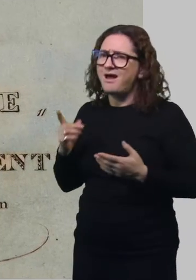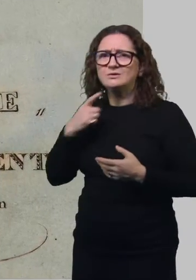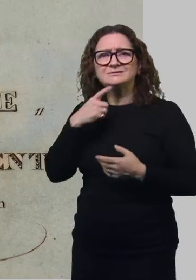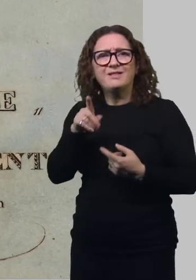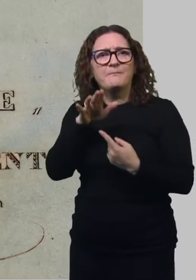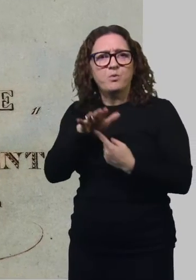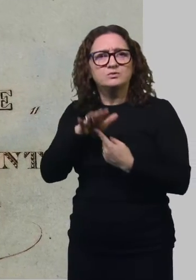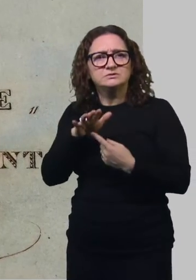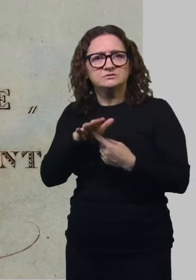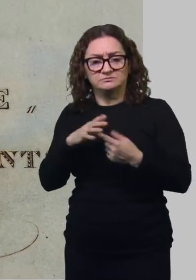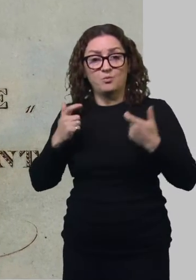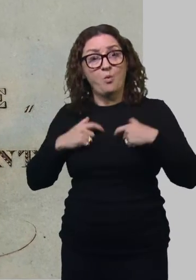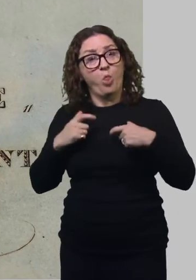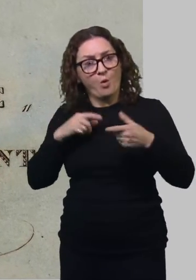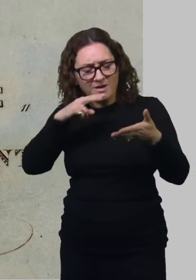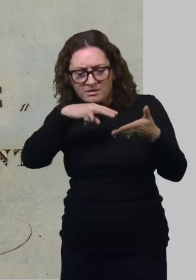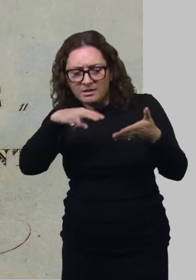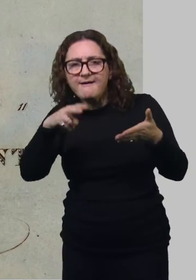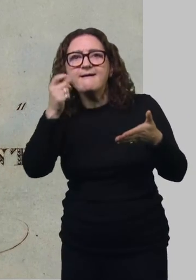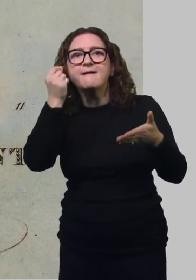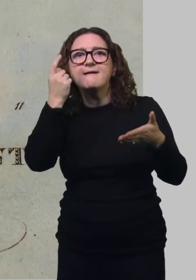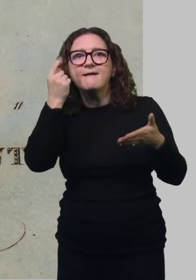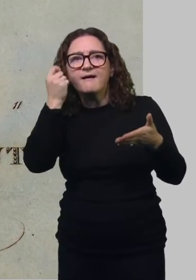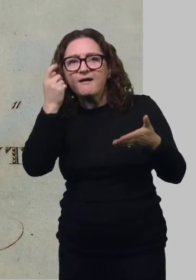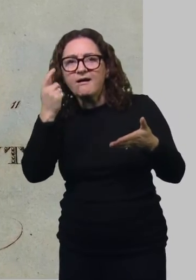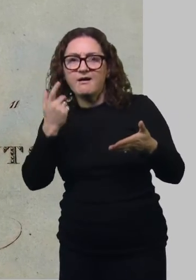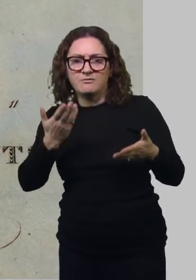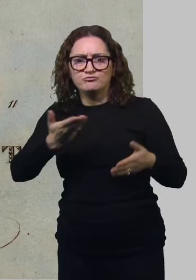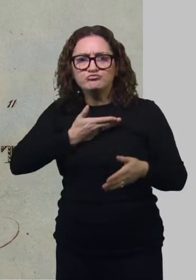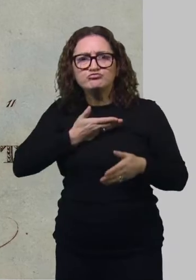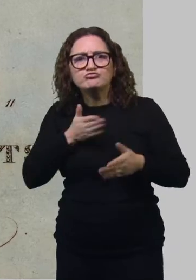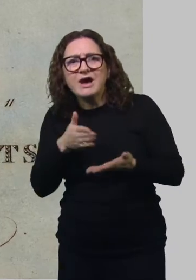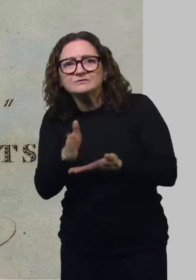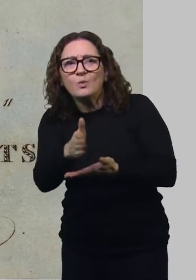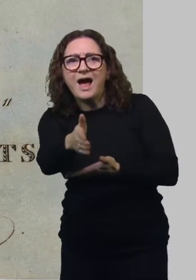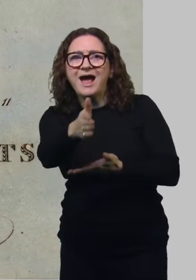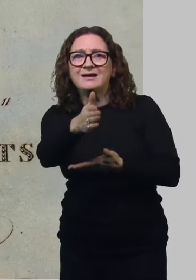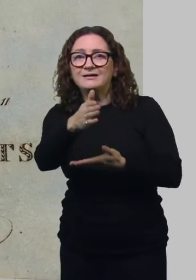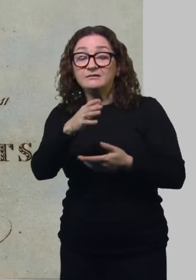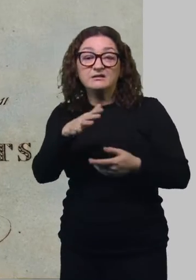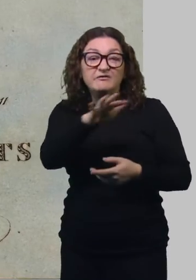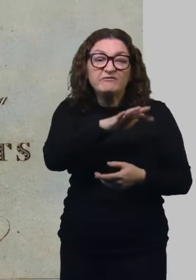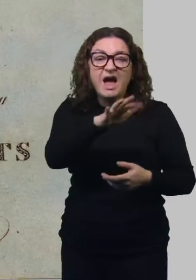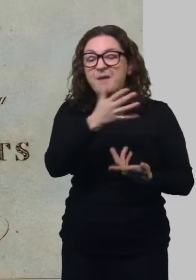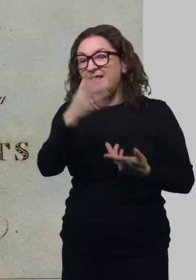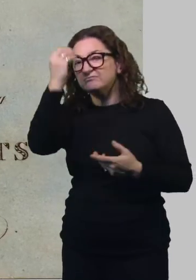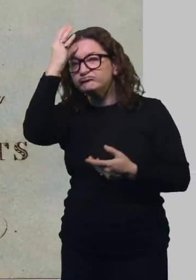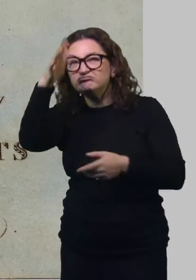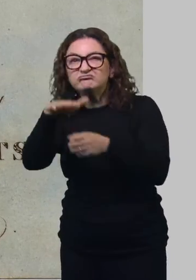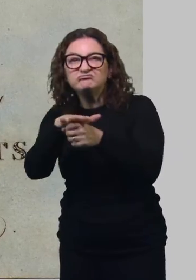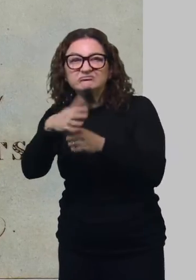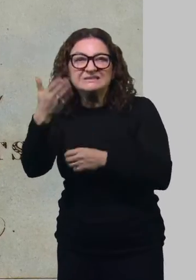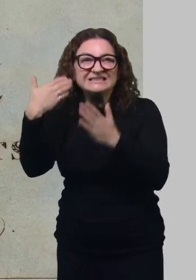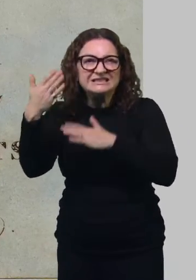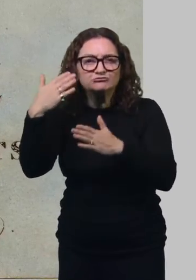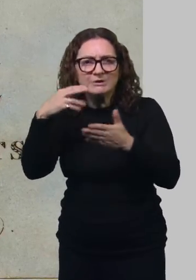to understand, for instance, where rights-of-way are positioned, and family and local historians look at them to see who lived in the area at the time and gather